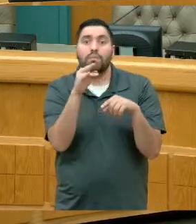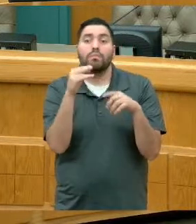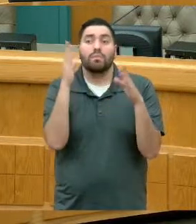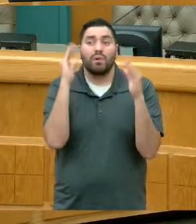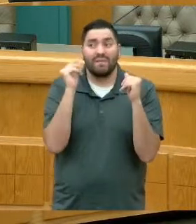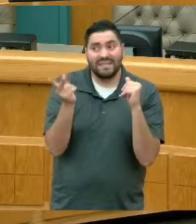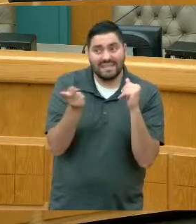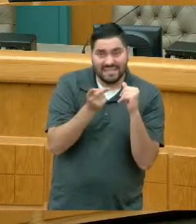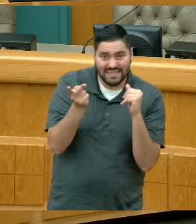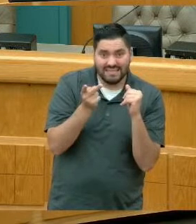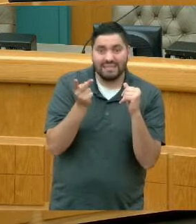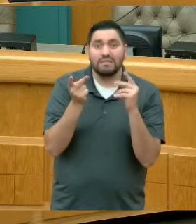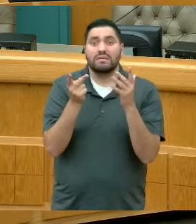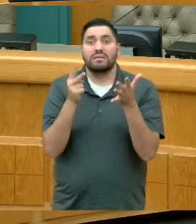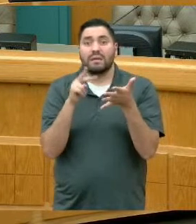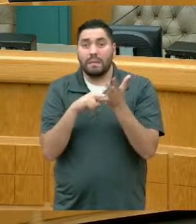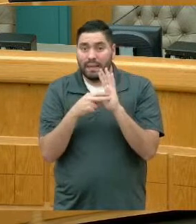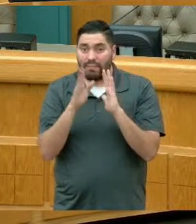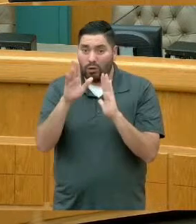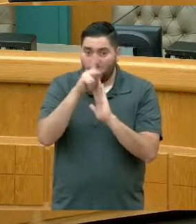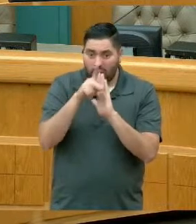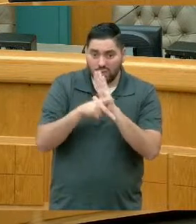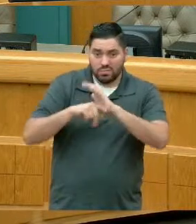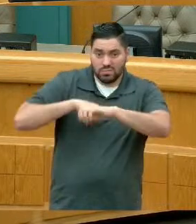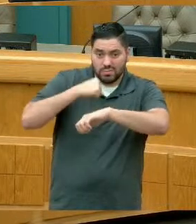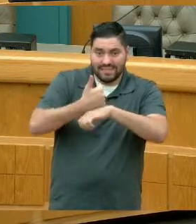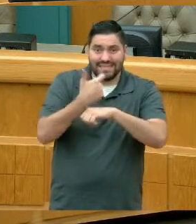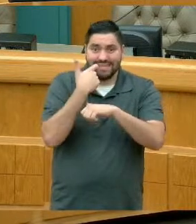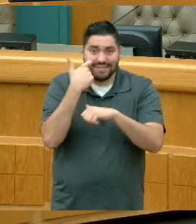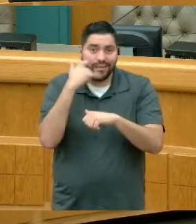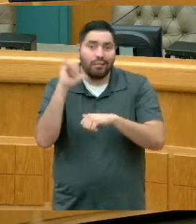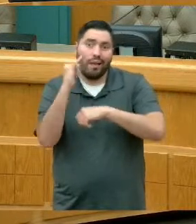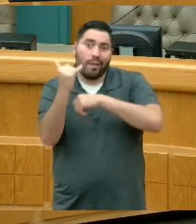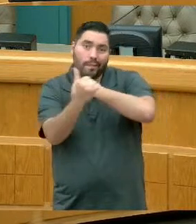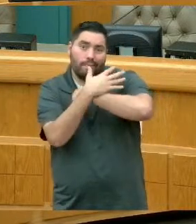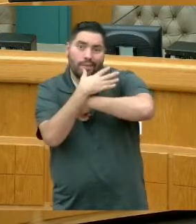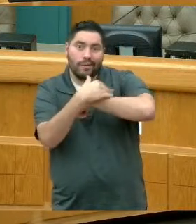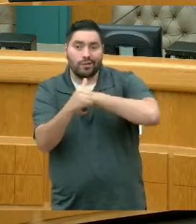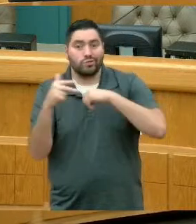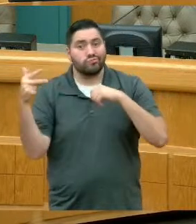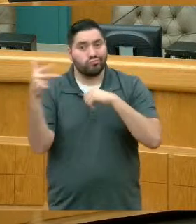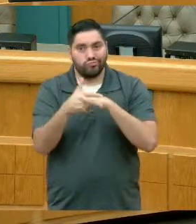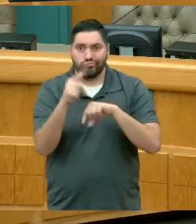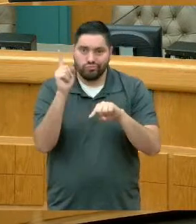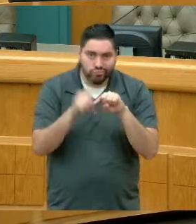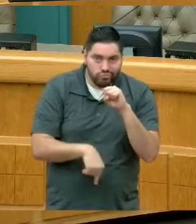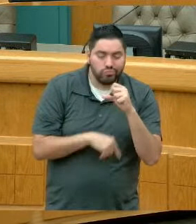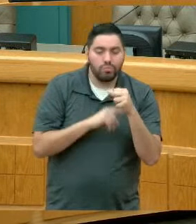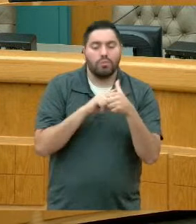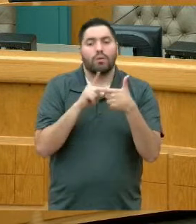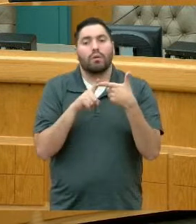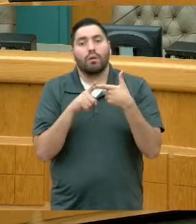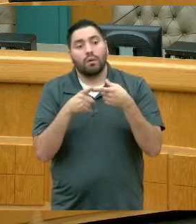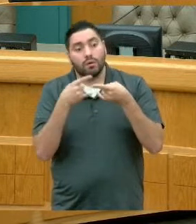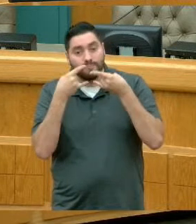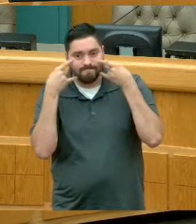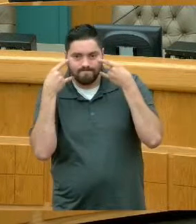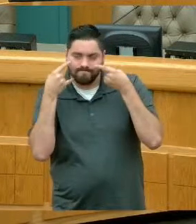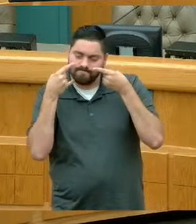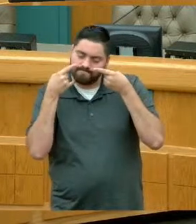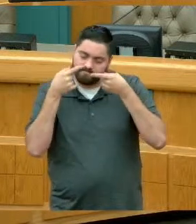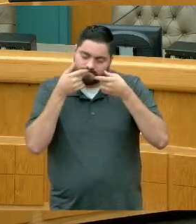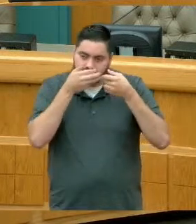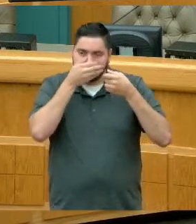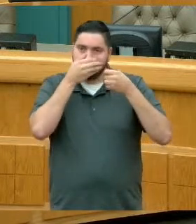Joe McComb, are beginning to have an impact. That includes closure to vehicles on the beach,